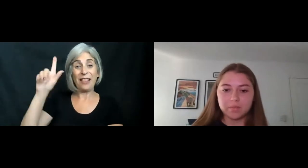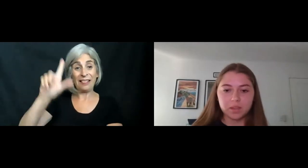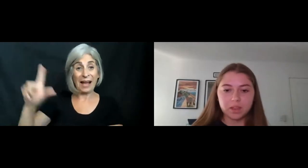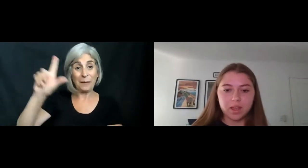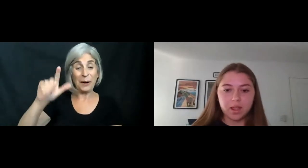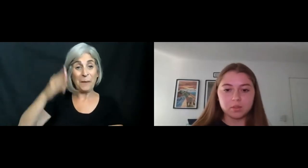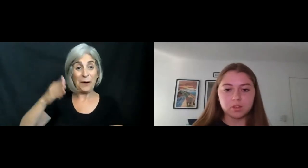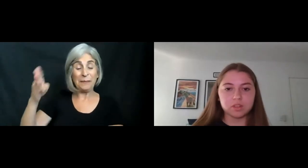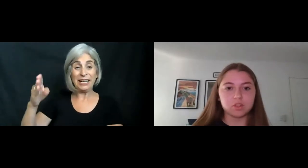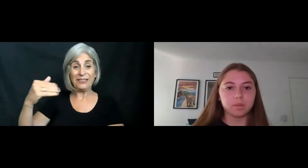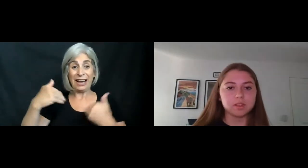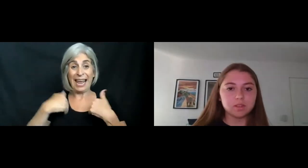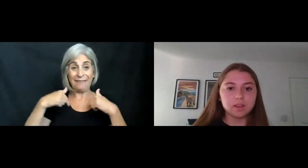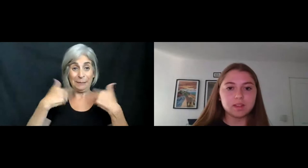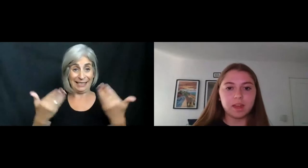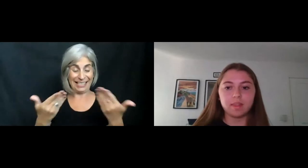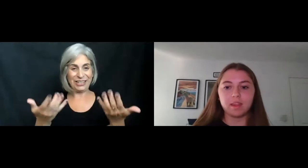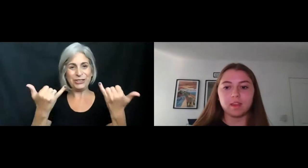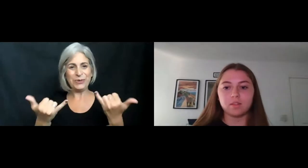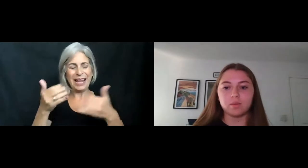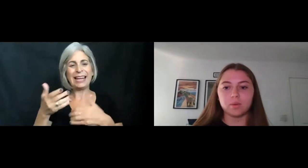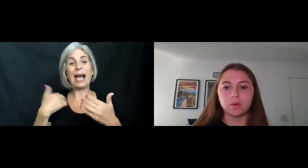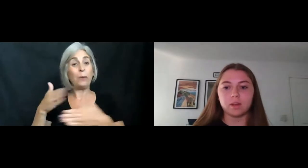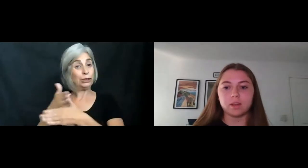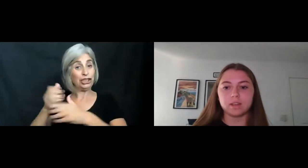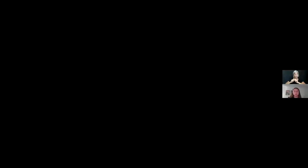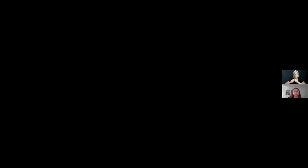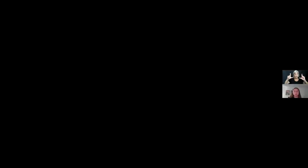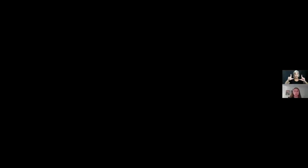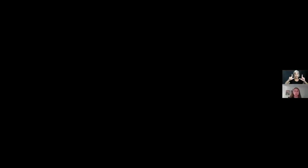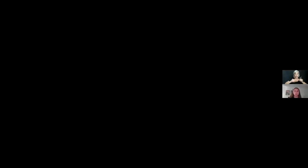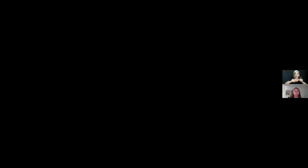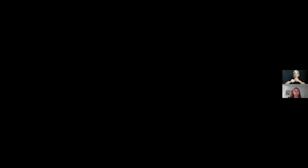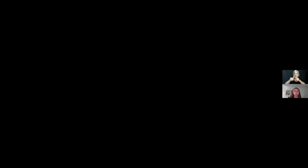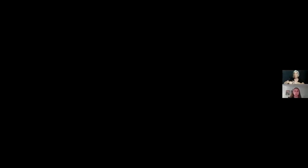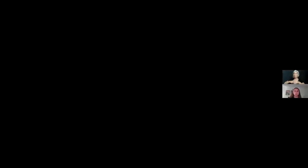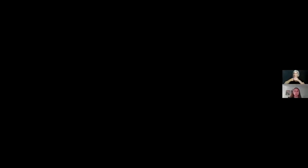today. I'm just going to share my screen and then we will get started.